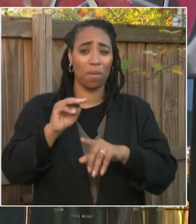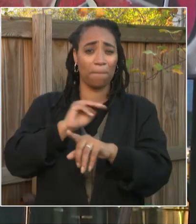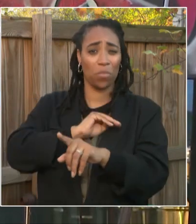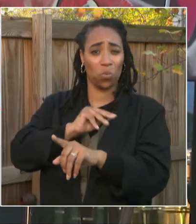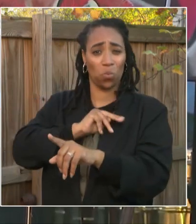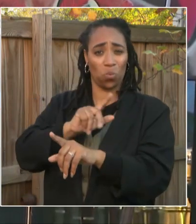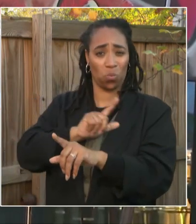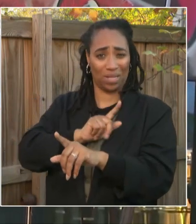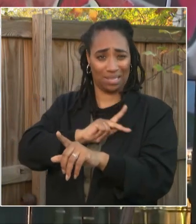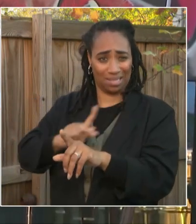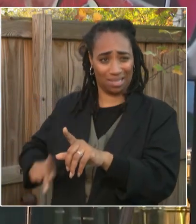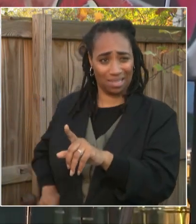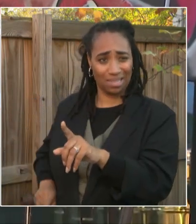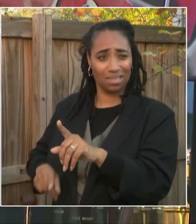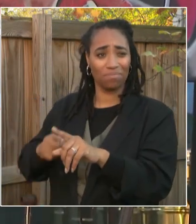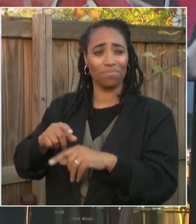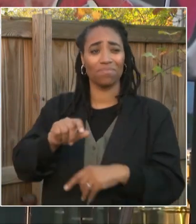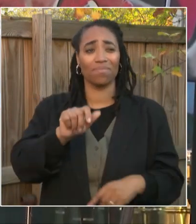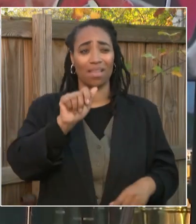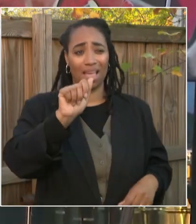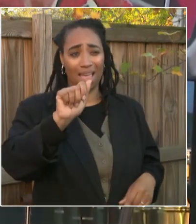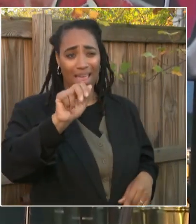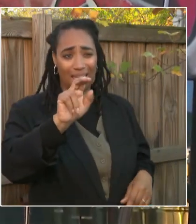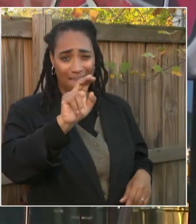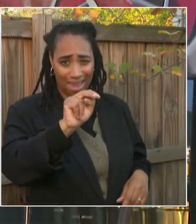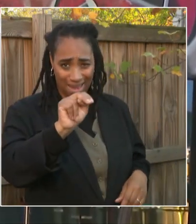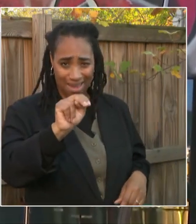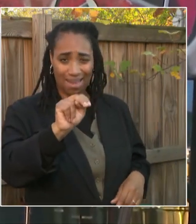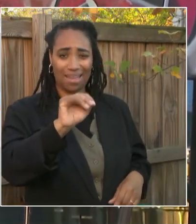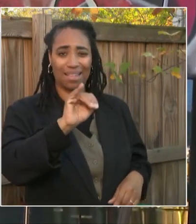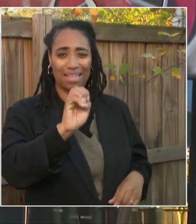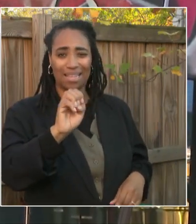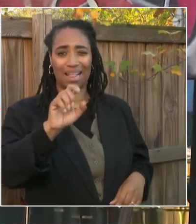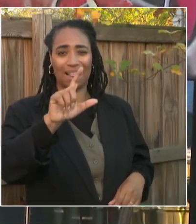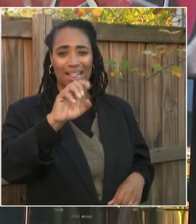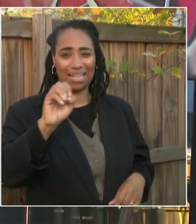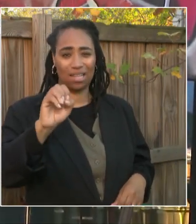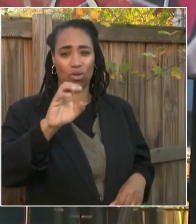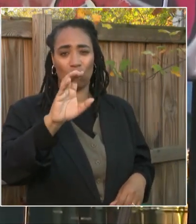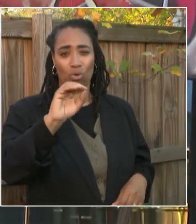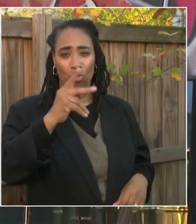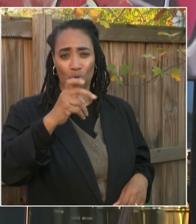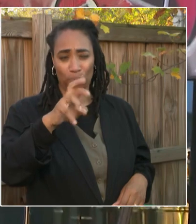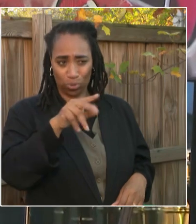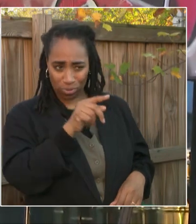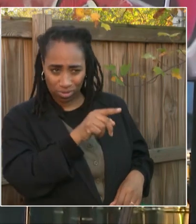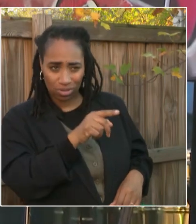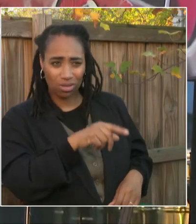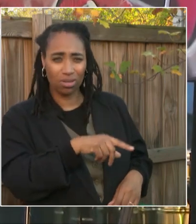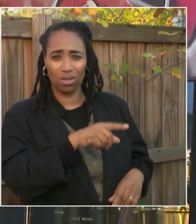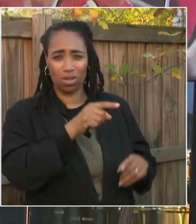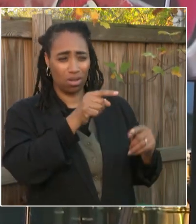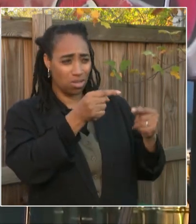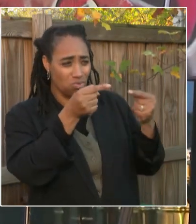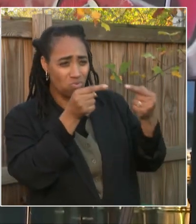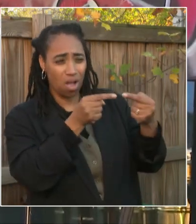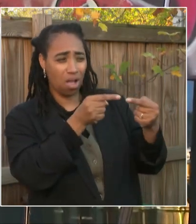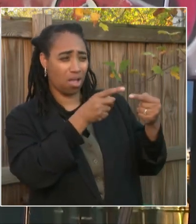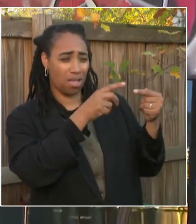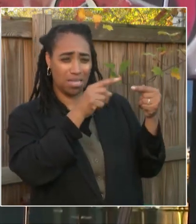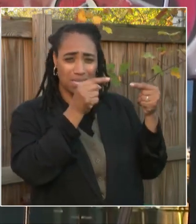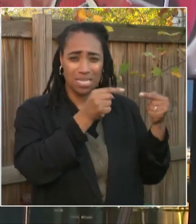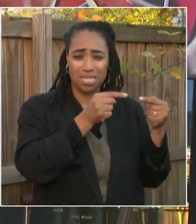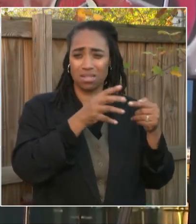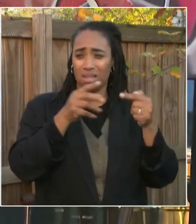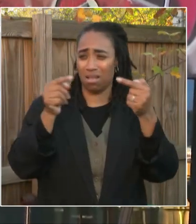of warriors who prayed for us and still praying for us to get us where we at. And then I fast forward to Al Malik